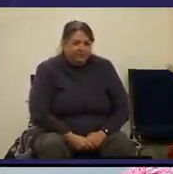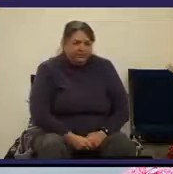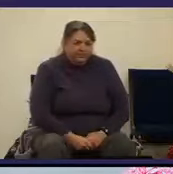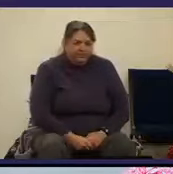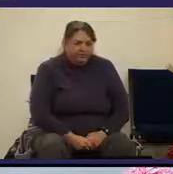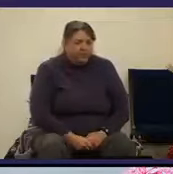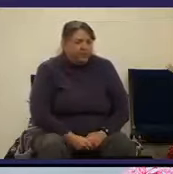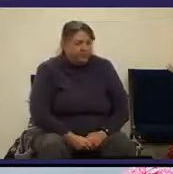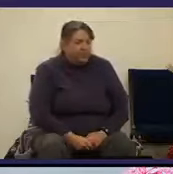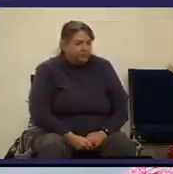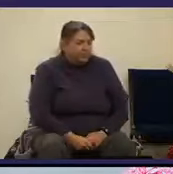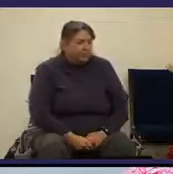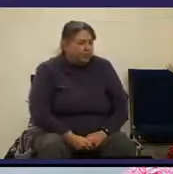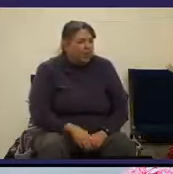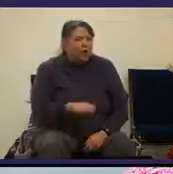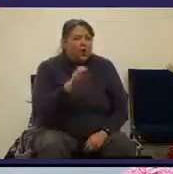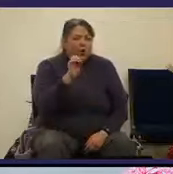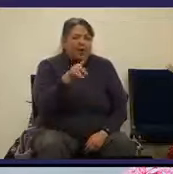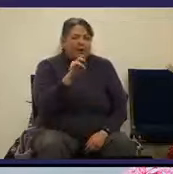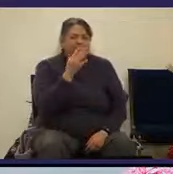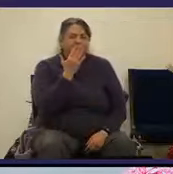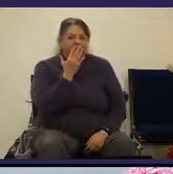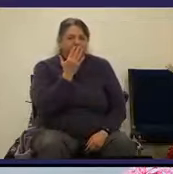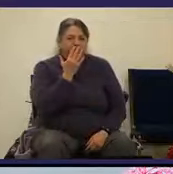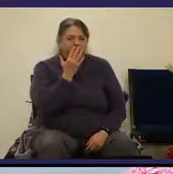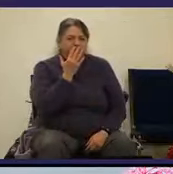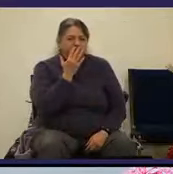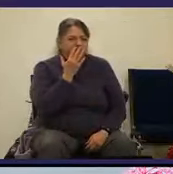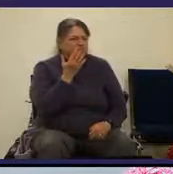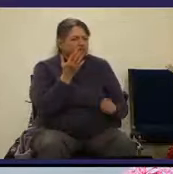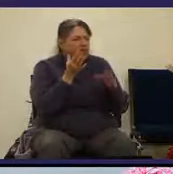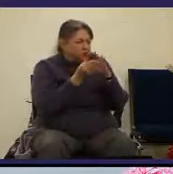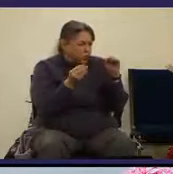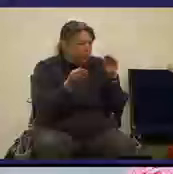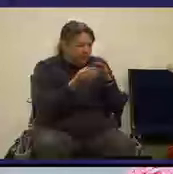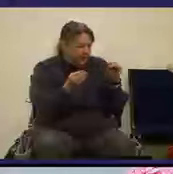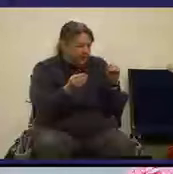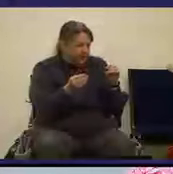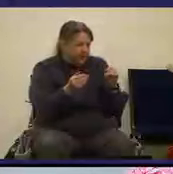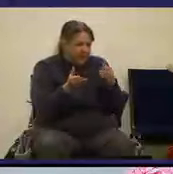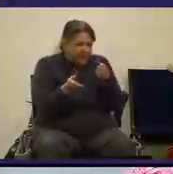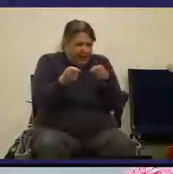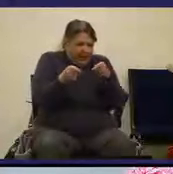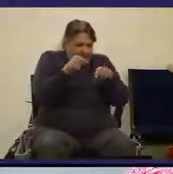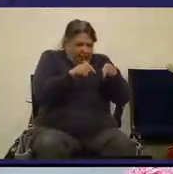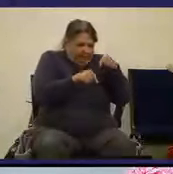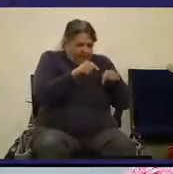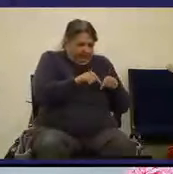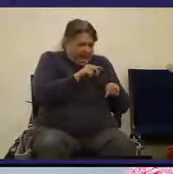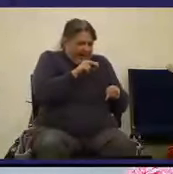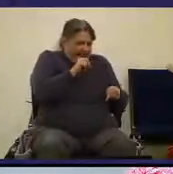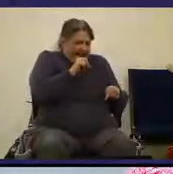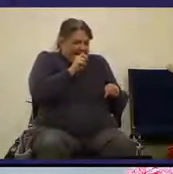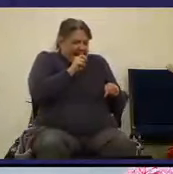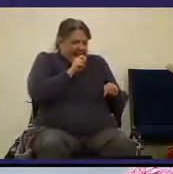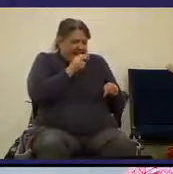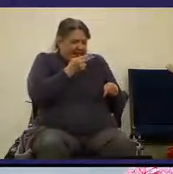So let me give you first a little content here, right? So in chapter 7 of the book of